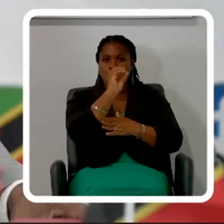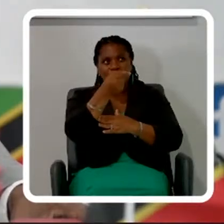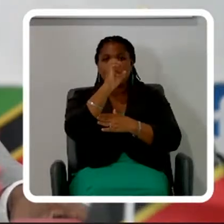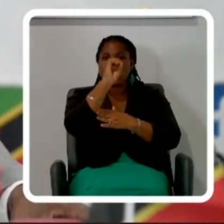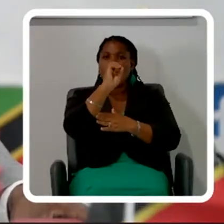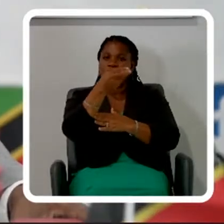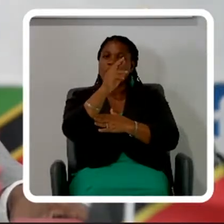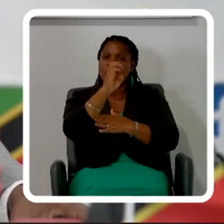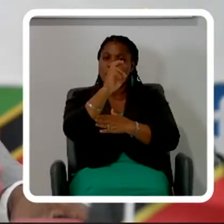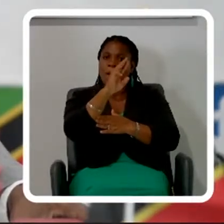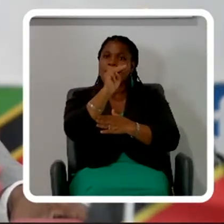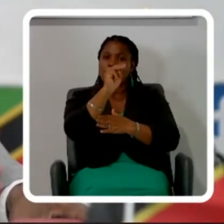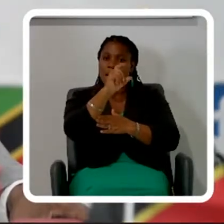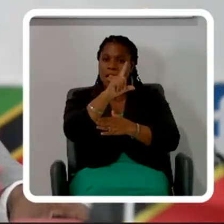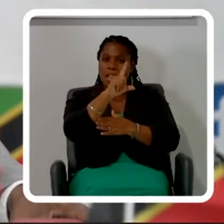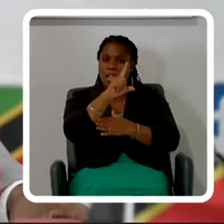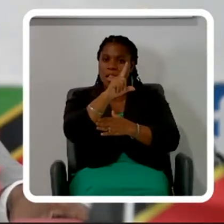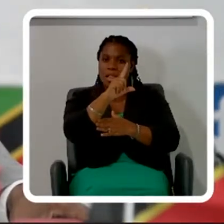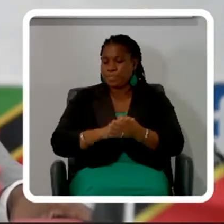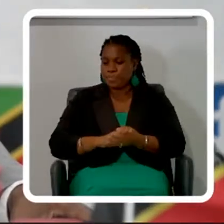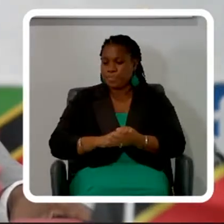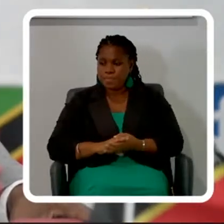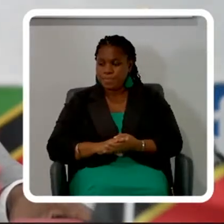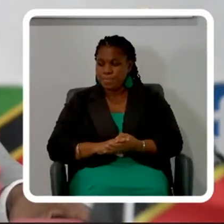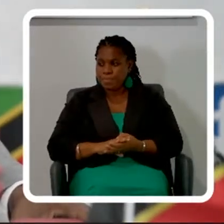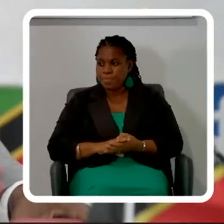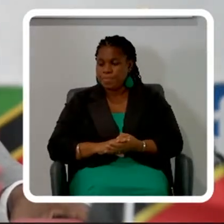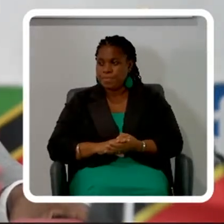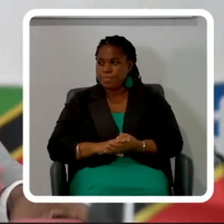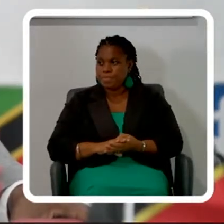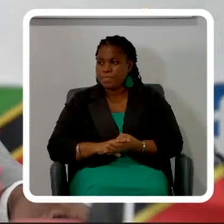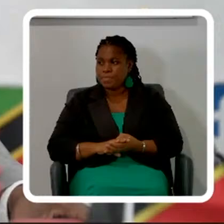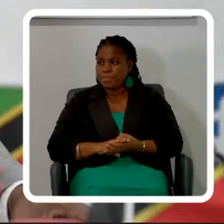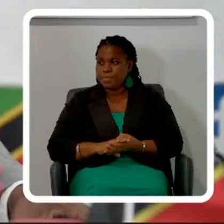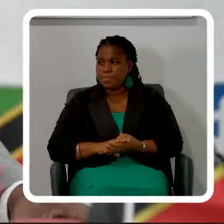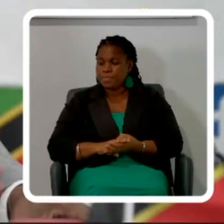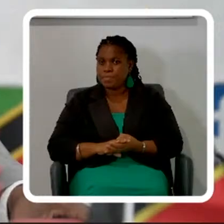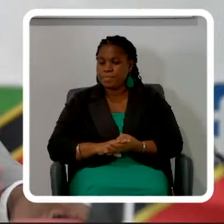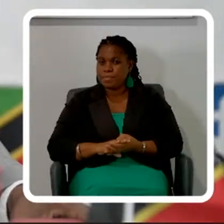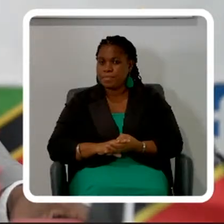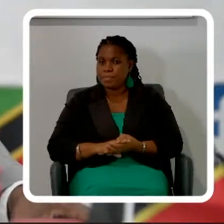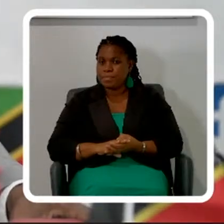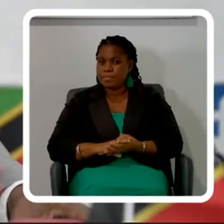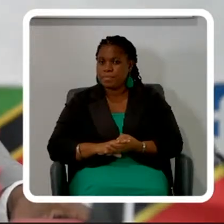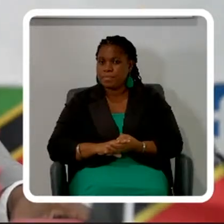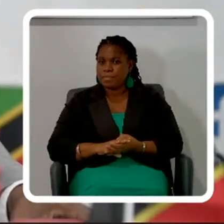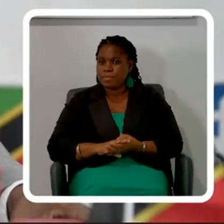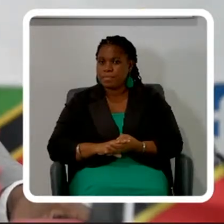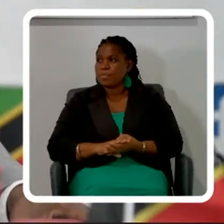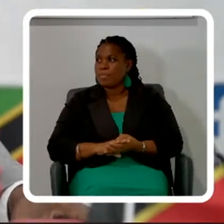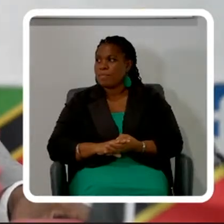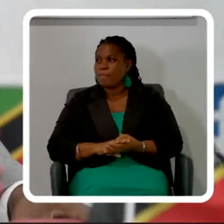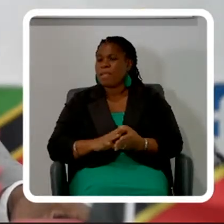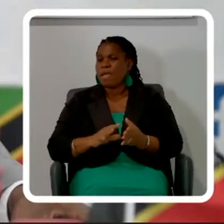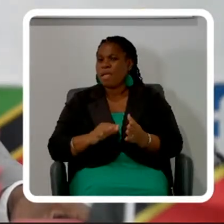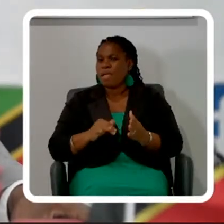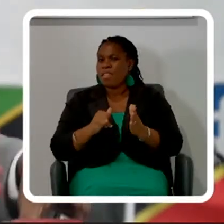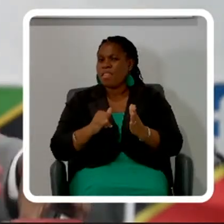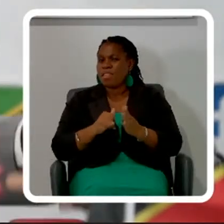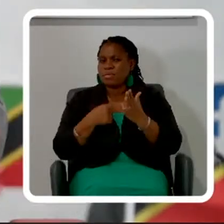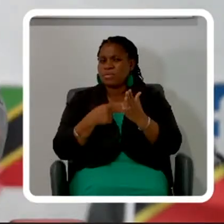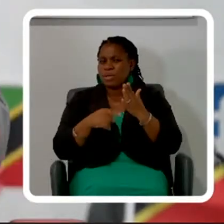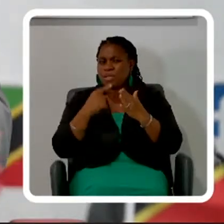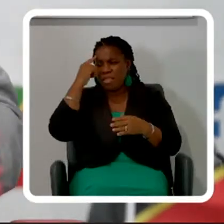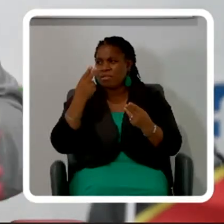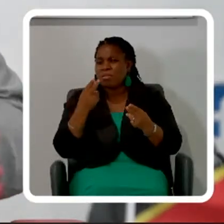now move from just the regular fossil fuel and move also to natural gas? That is what I think they're doing, right?